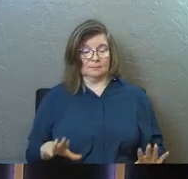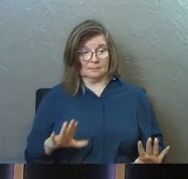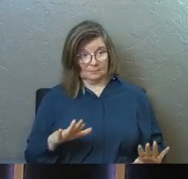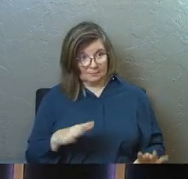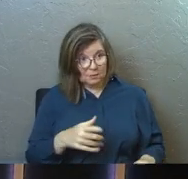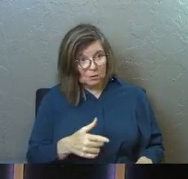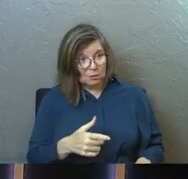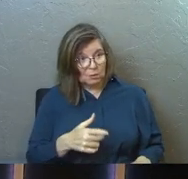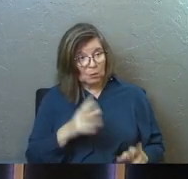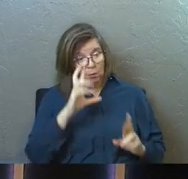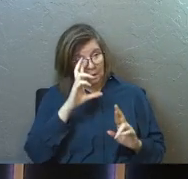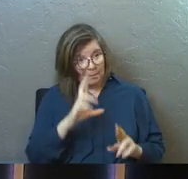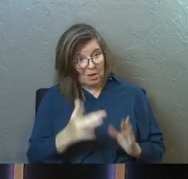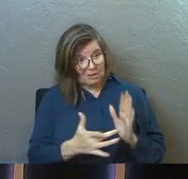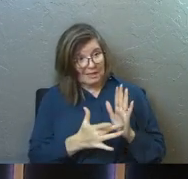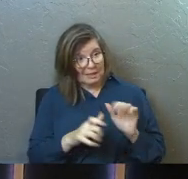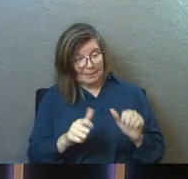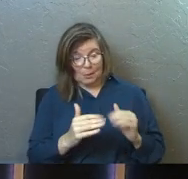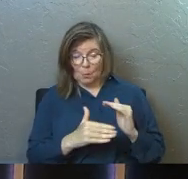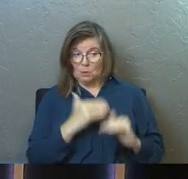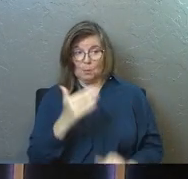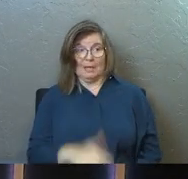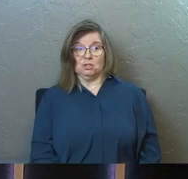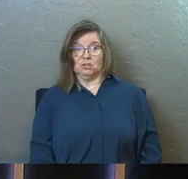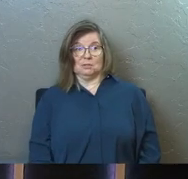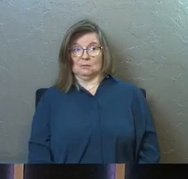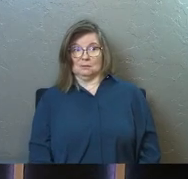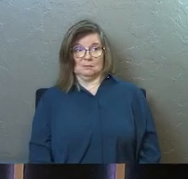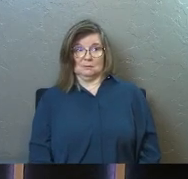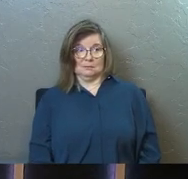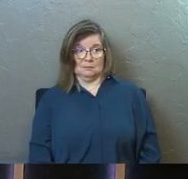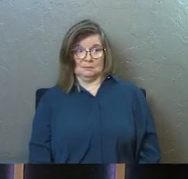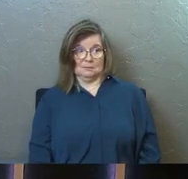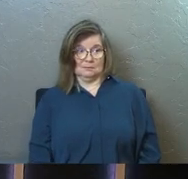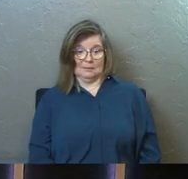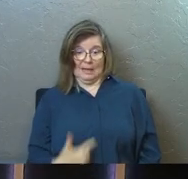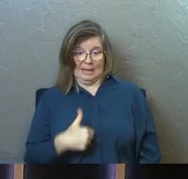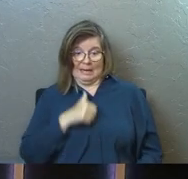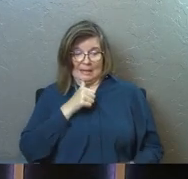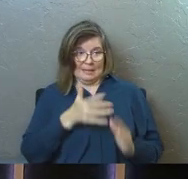It's like, dude, you respect our technical ability way too much.